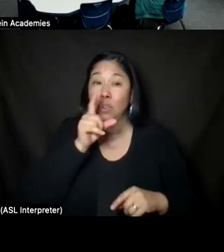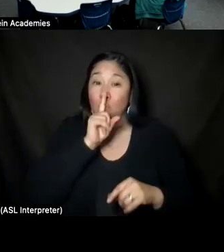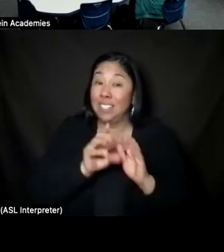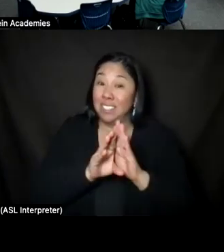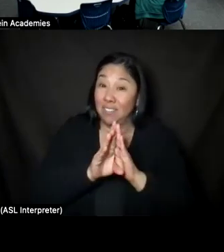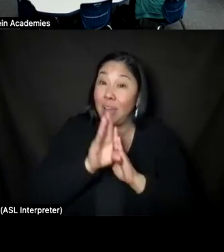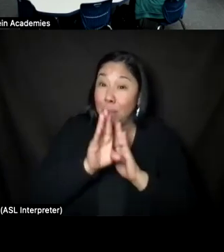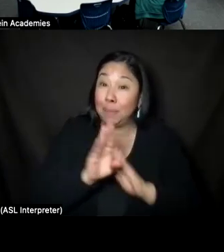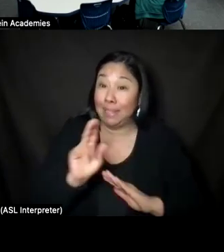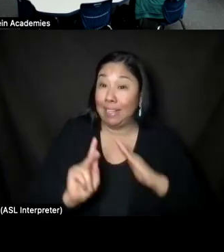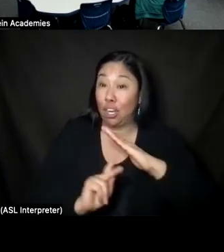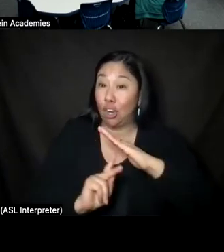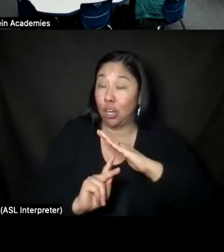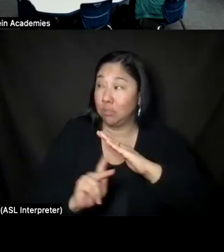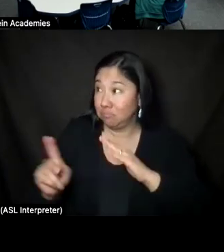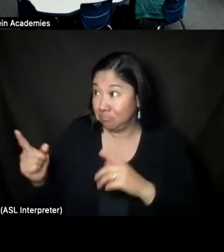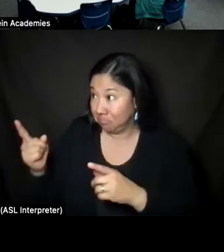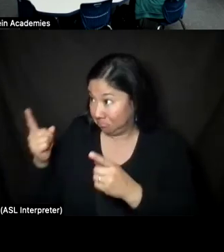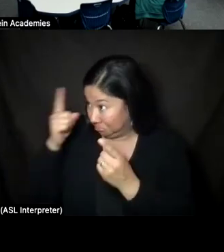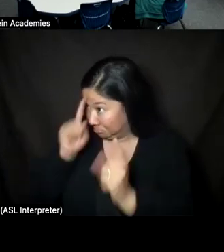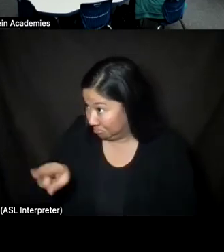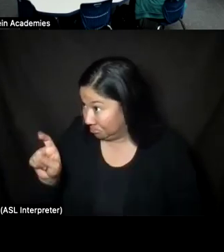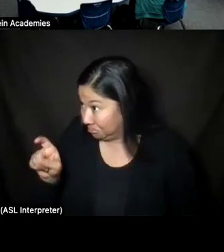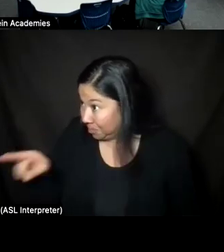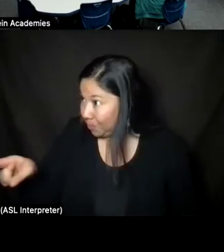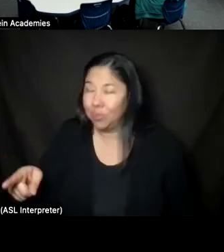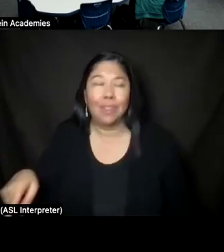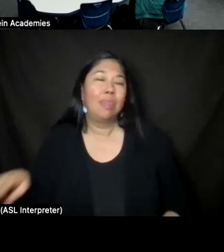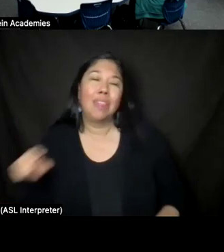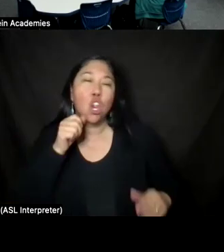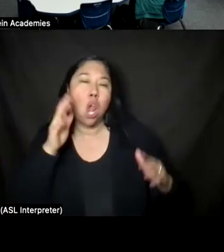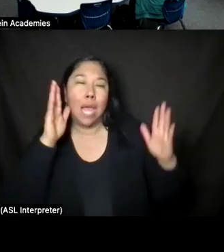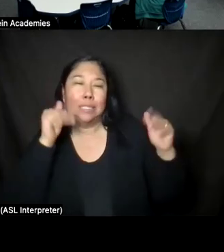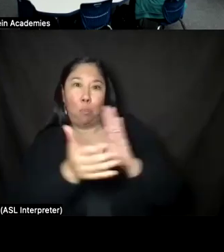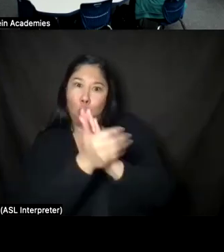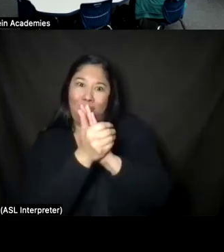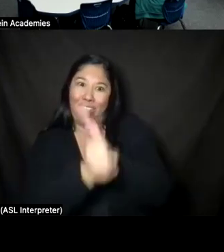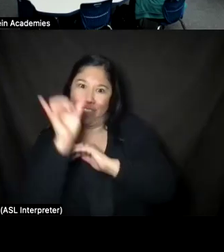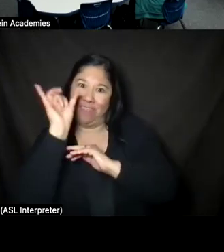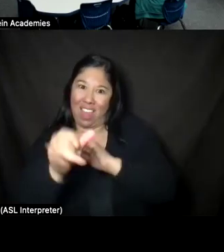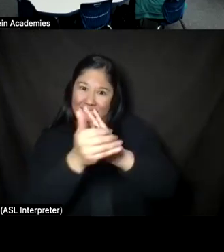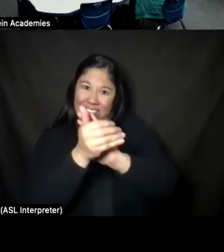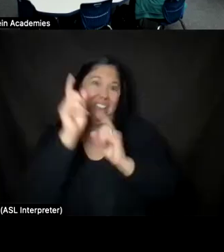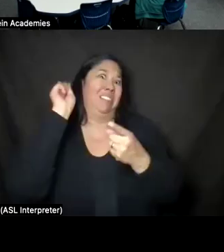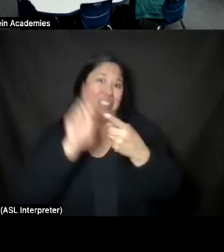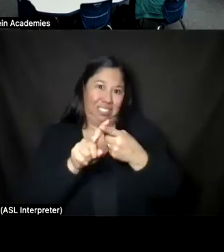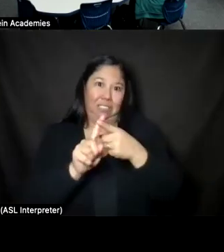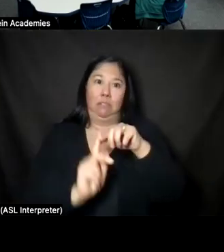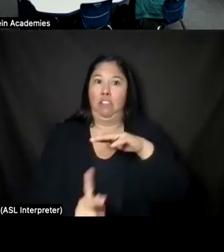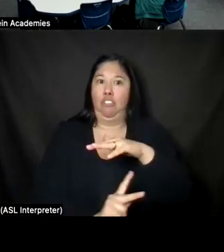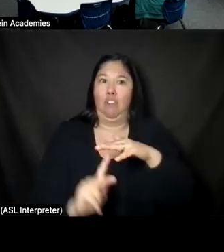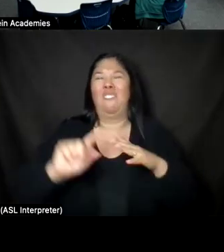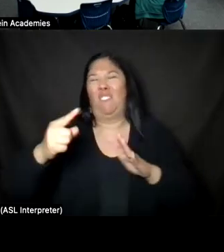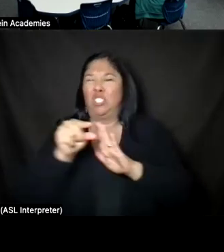in kindergarten, would you say? Mm-hmm. Yeah, I don't think they're expected to be proficient in that until end of kindergarten, beginning of first grade.